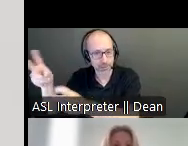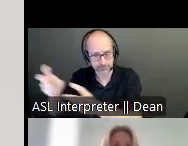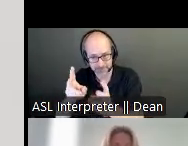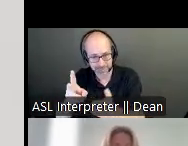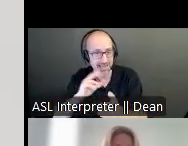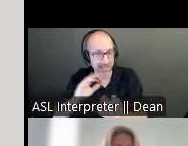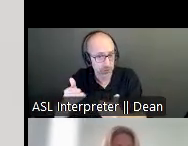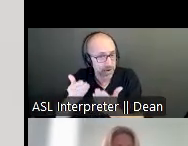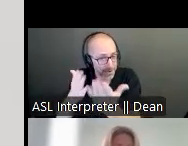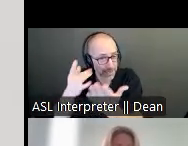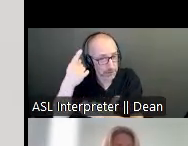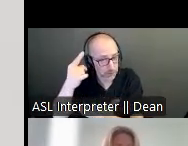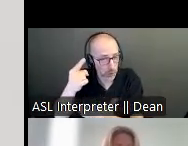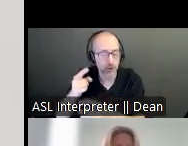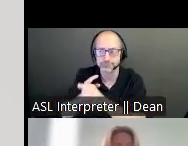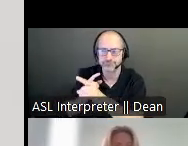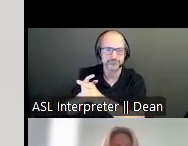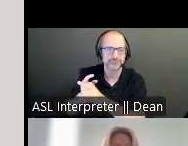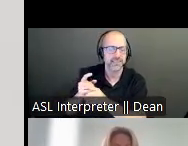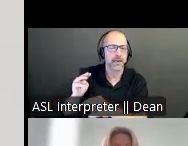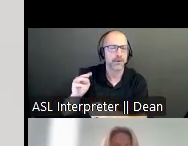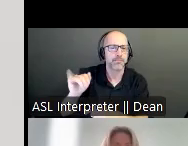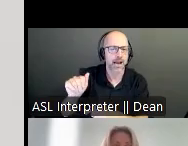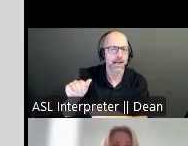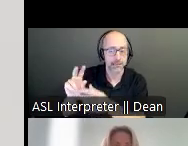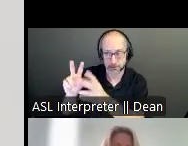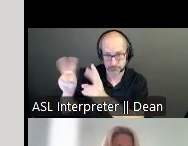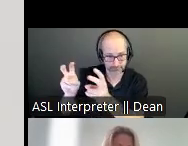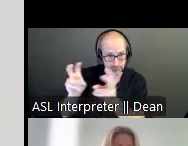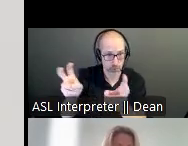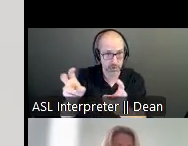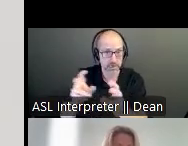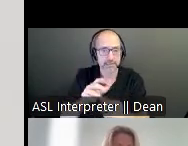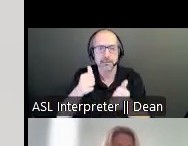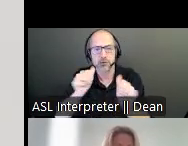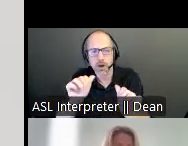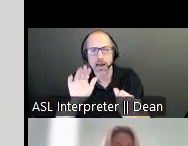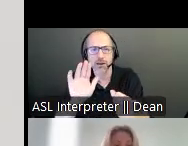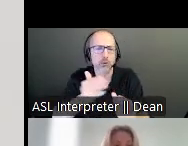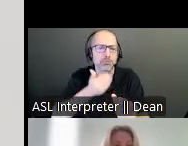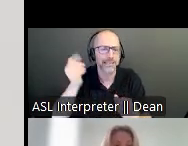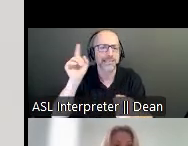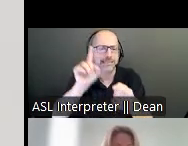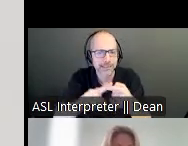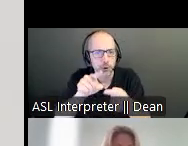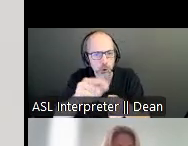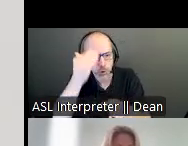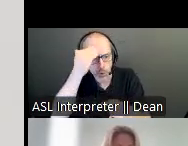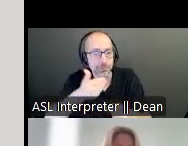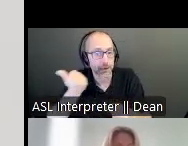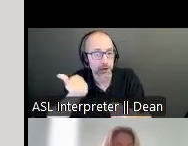are intended to do. As Maya Angelou would say, do the best you can until you know better. Then when you know better, do